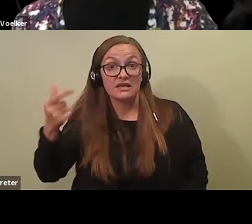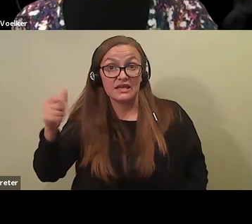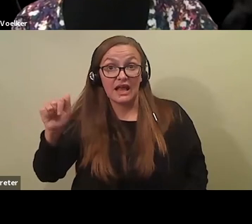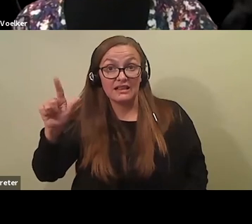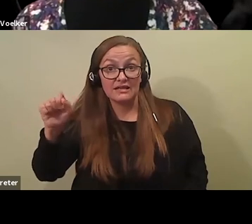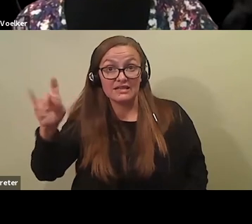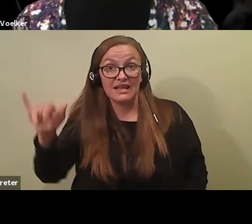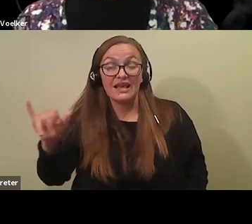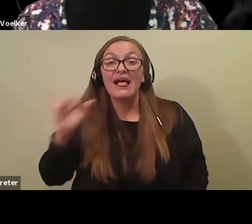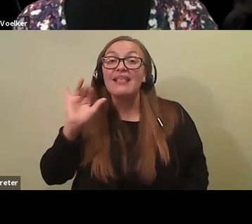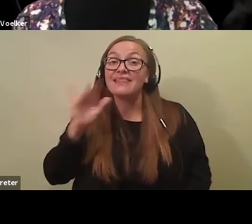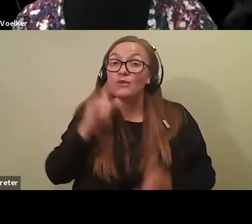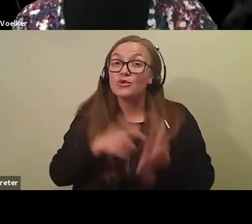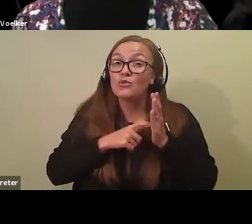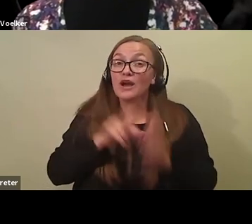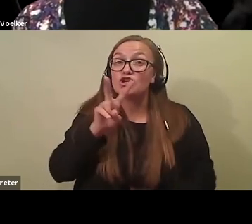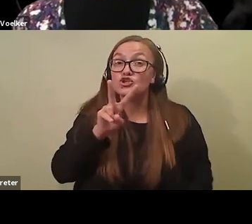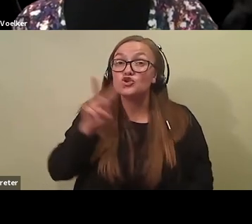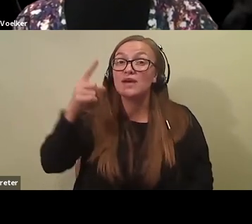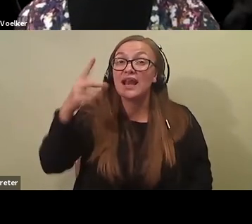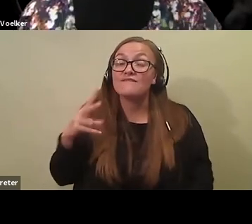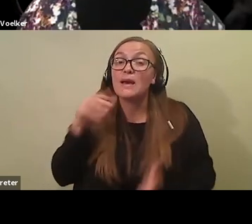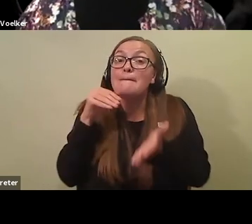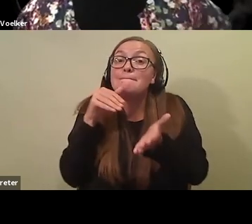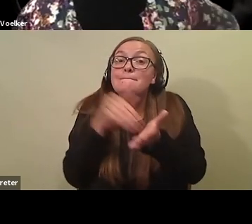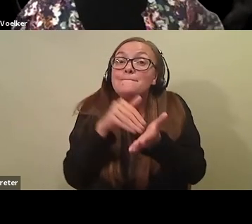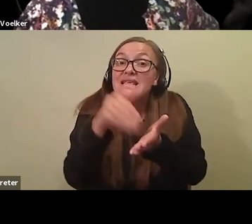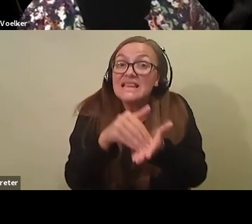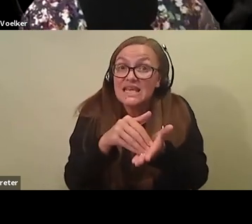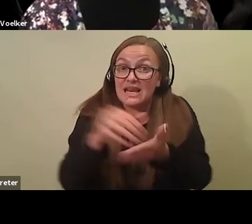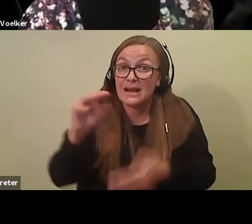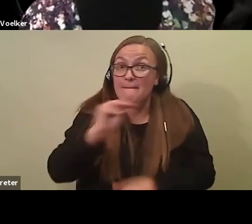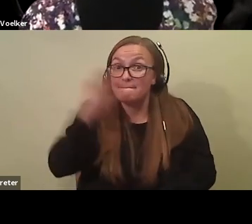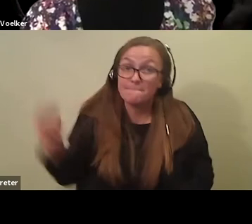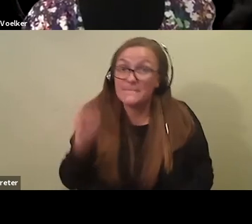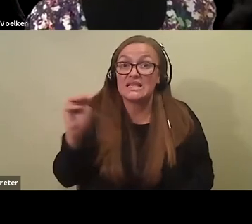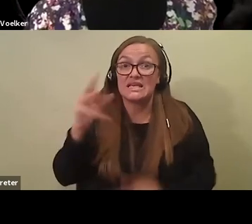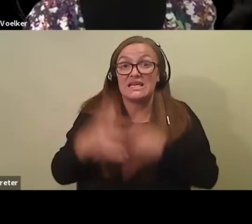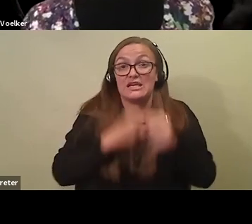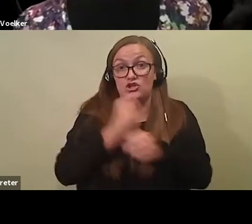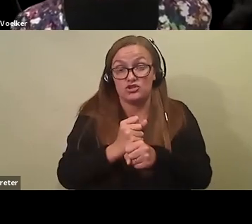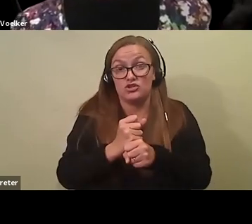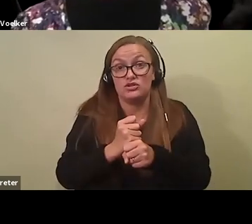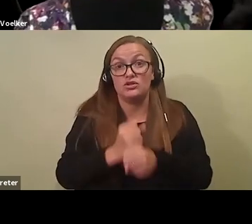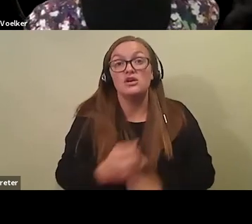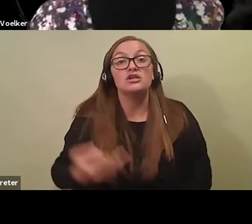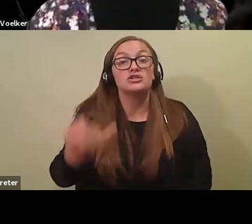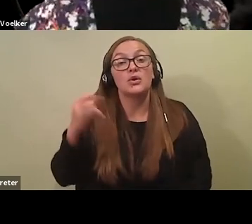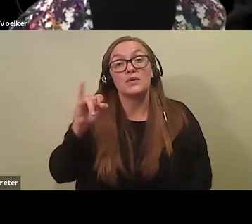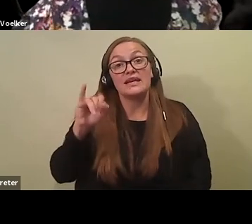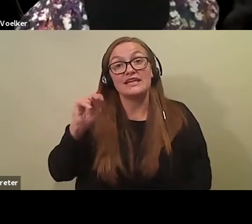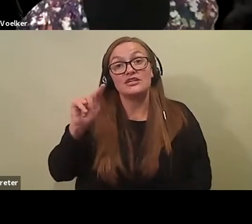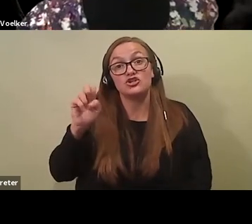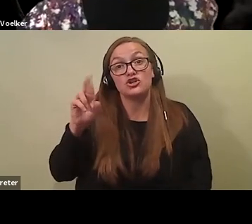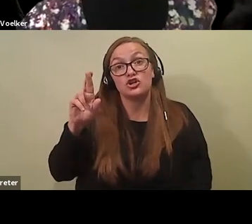2.5 million years. Wow. So intergalactic travel, if you did it realistically, you'd have a